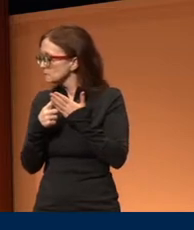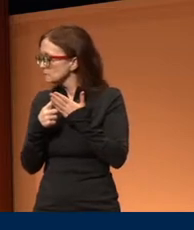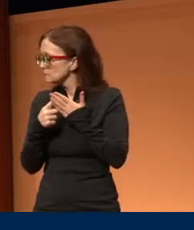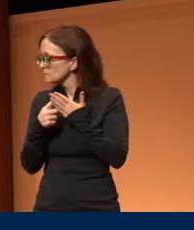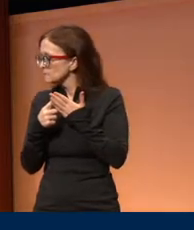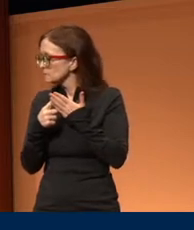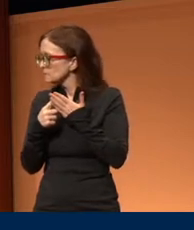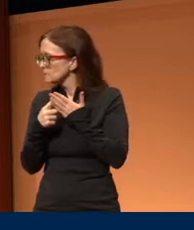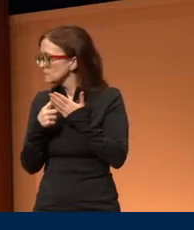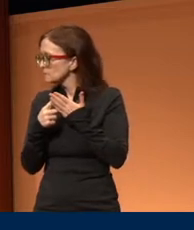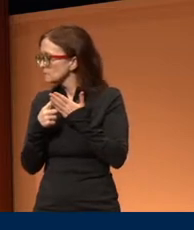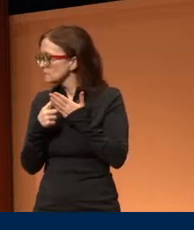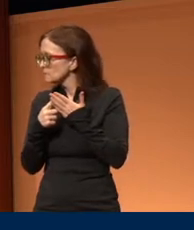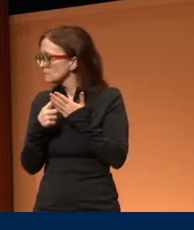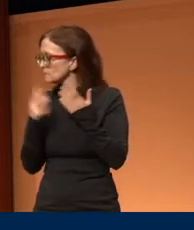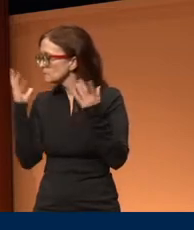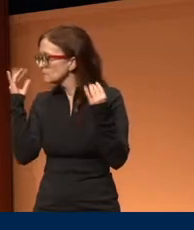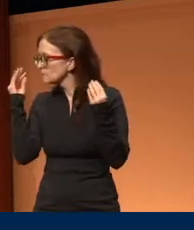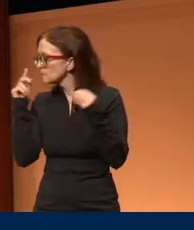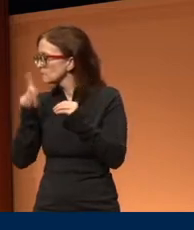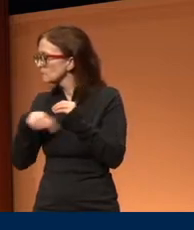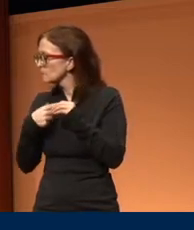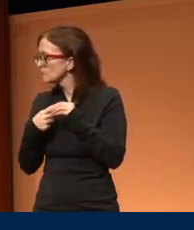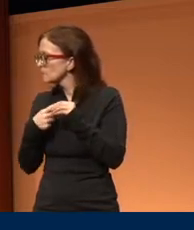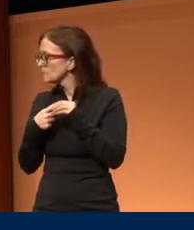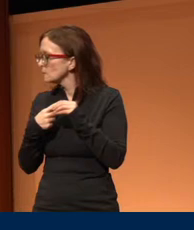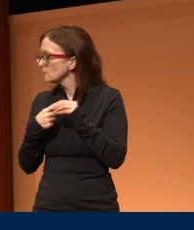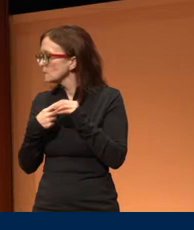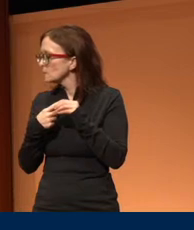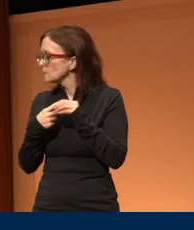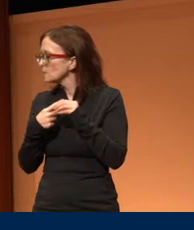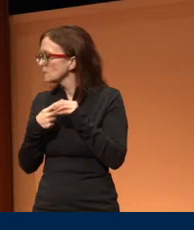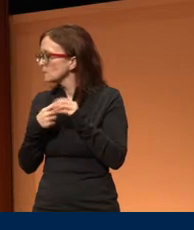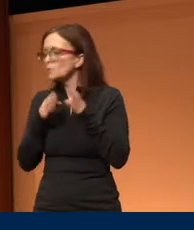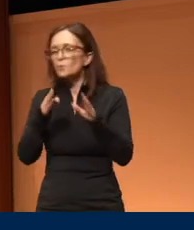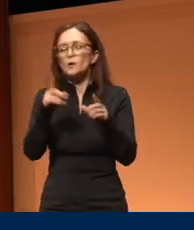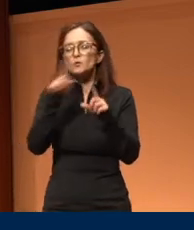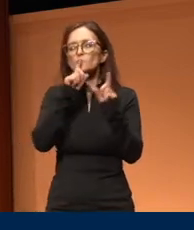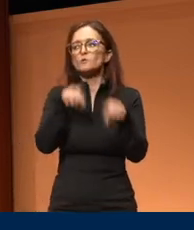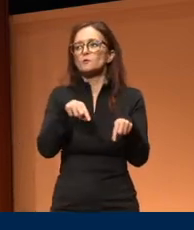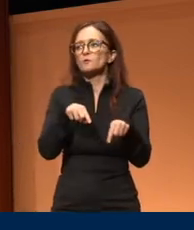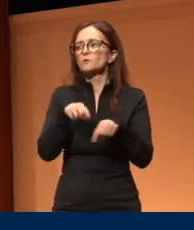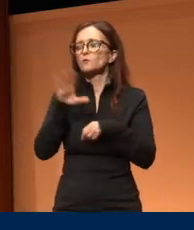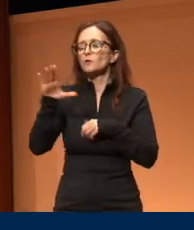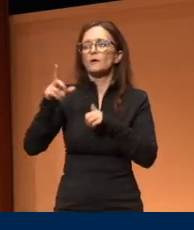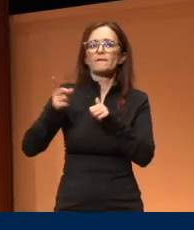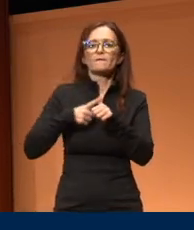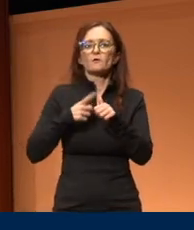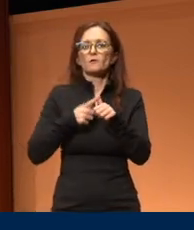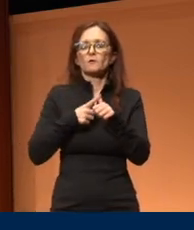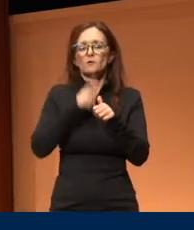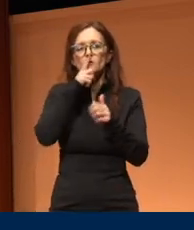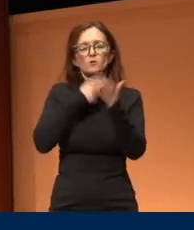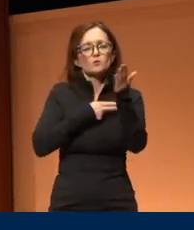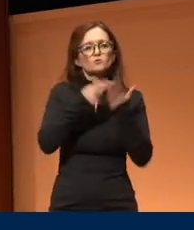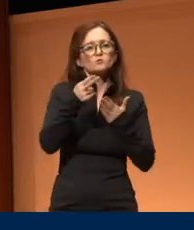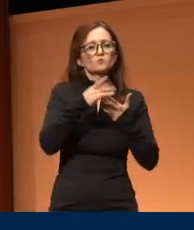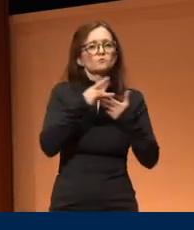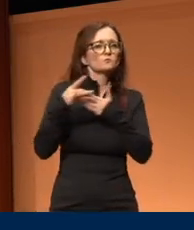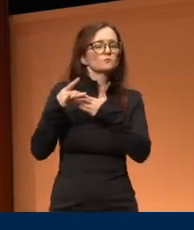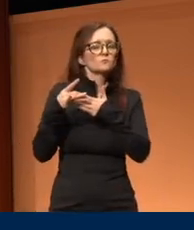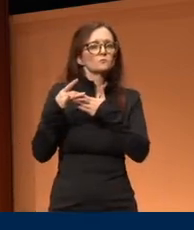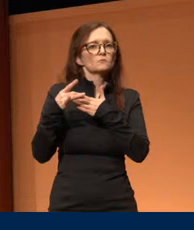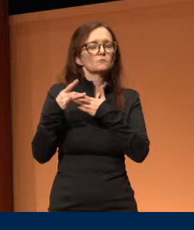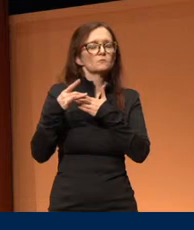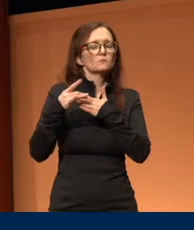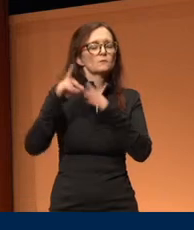I'm wondering about your sort of the way you've responded to her initial worry about truth leading to coercion, and